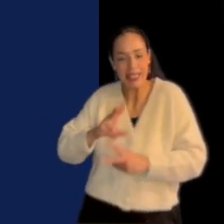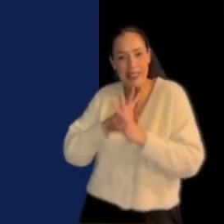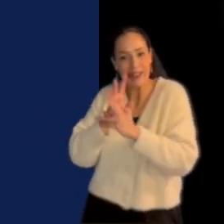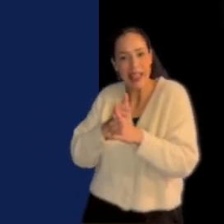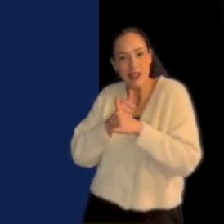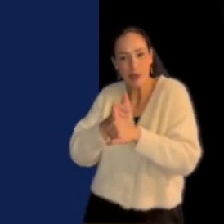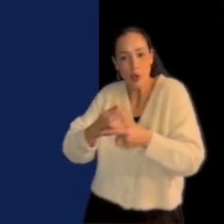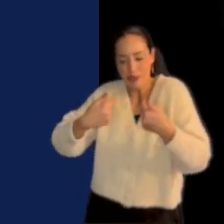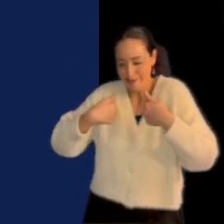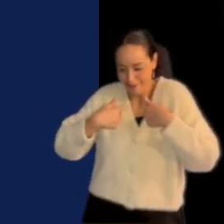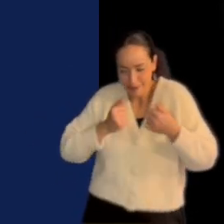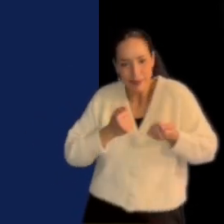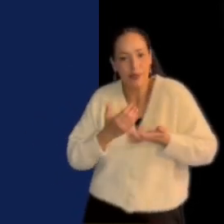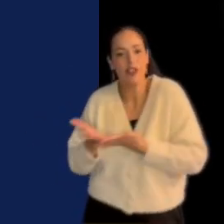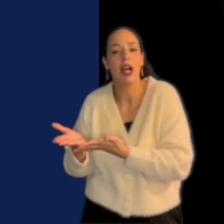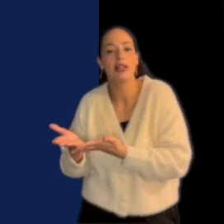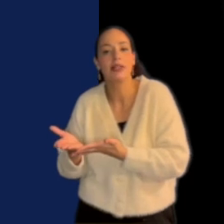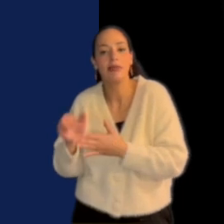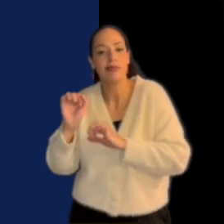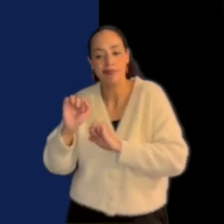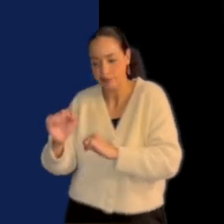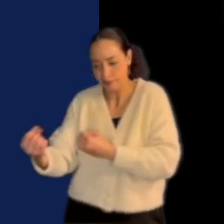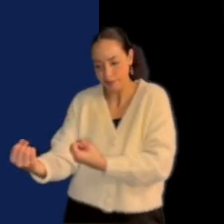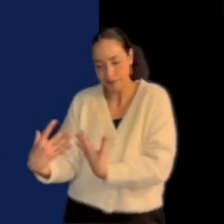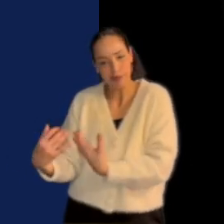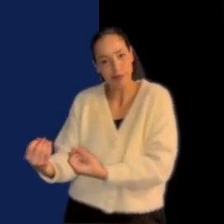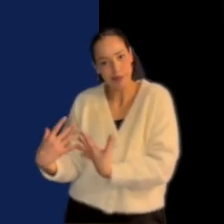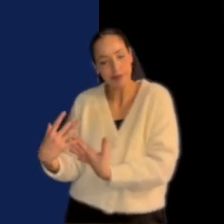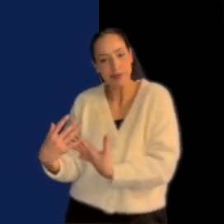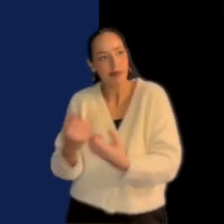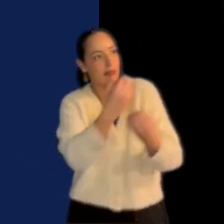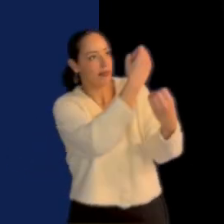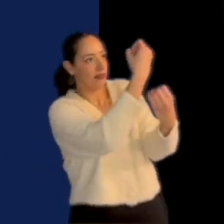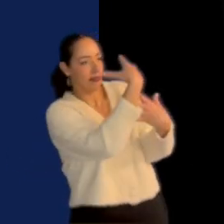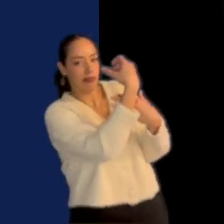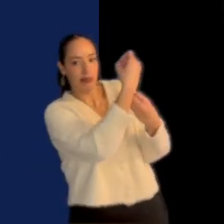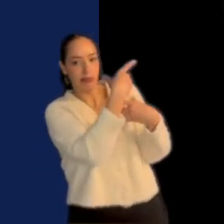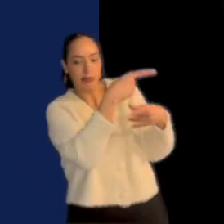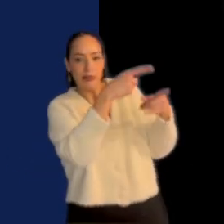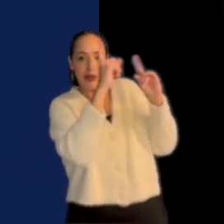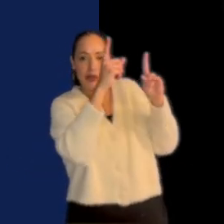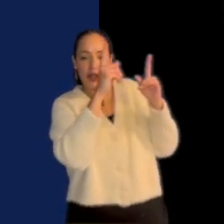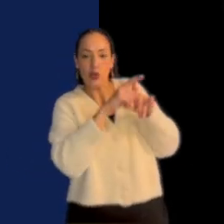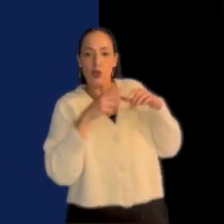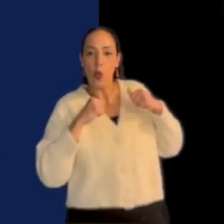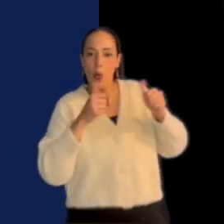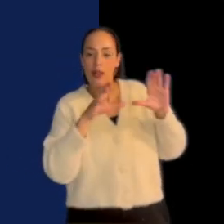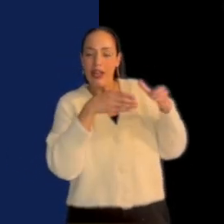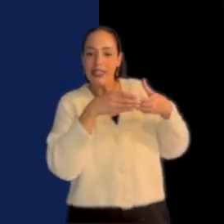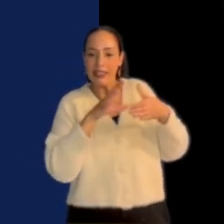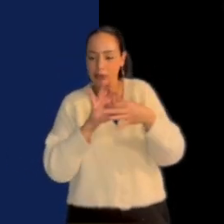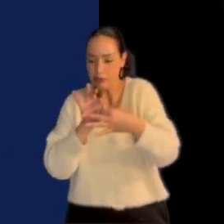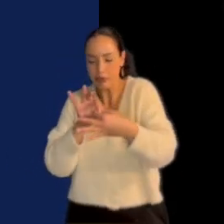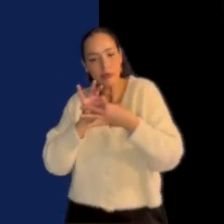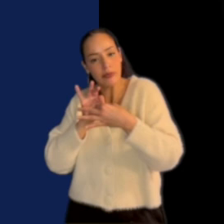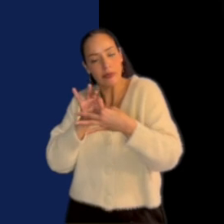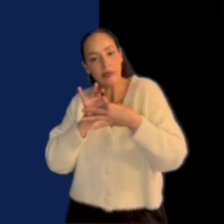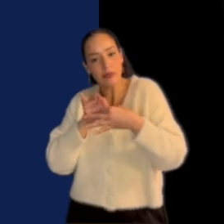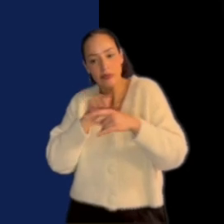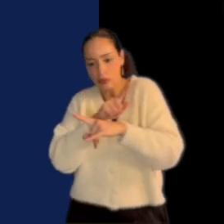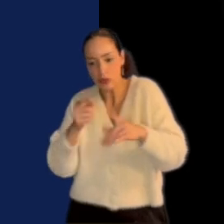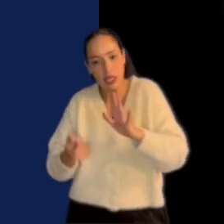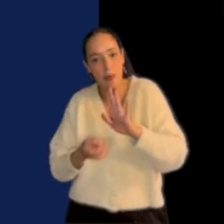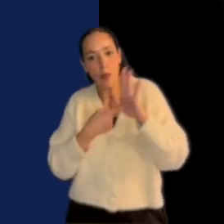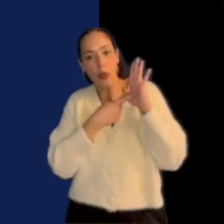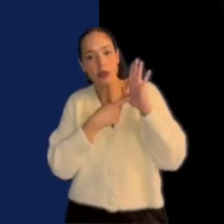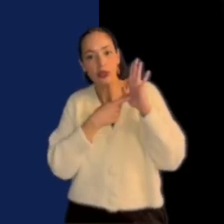Their feedback and the feedback of the military commanders and welfare teams I worked alongside was vital in strengthening my resolve.